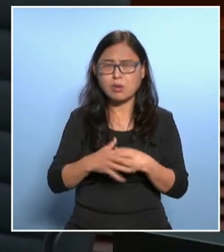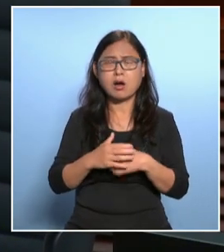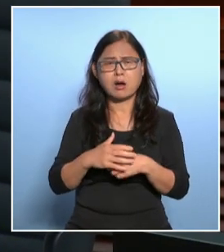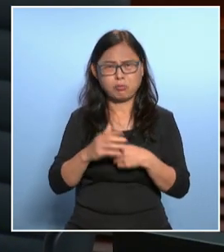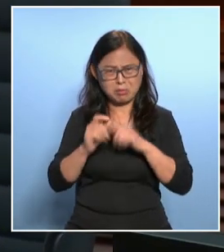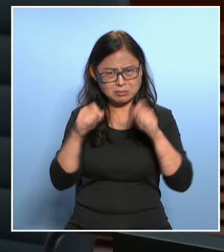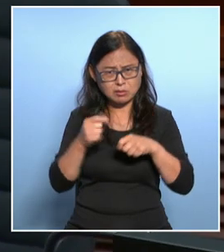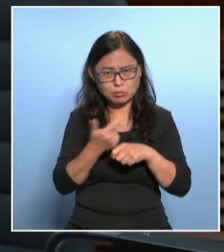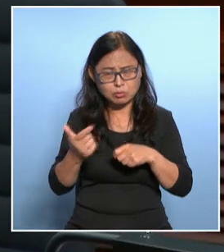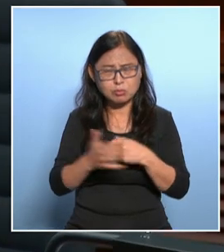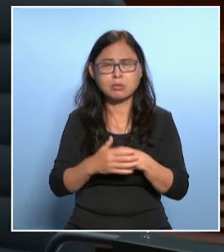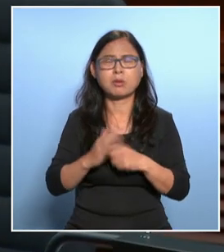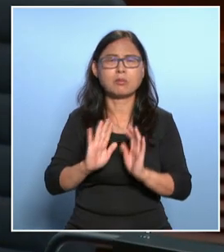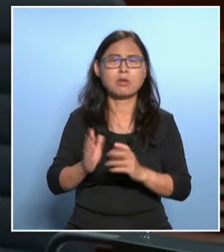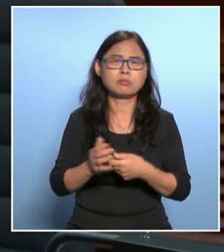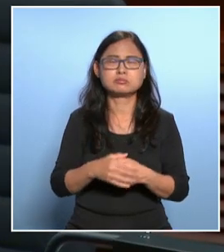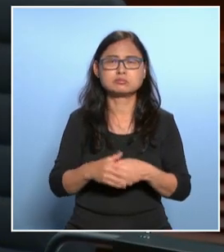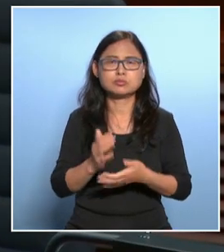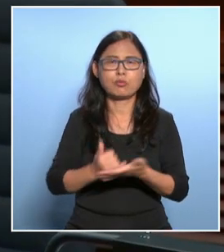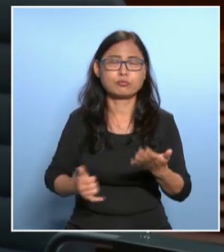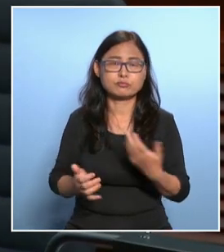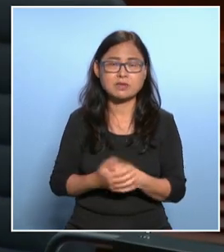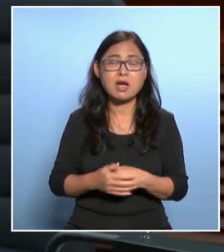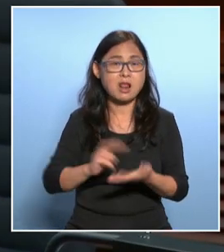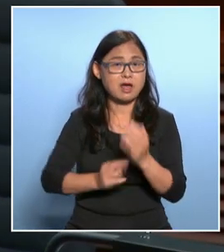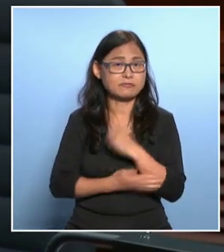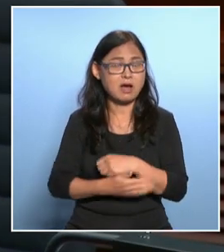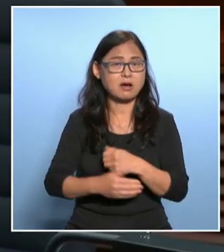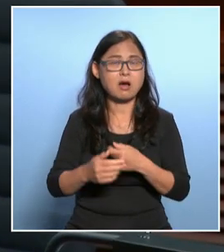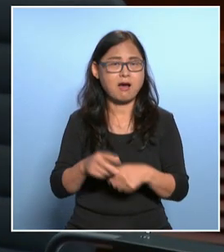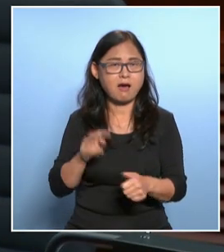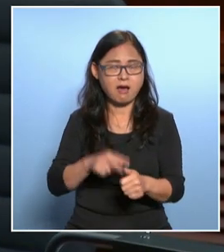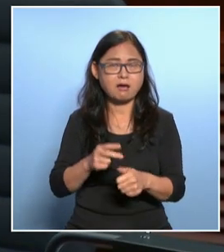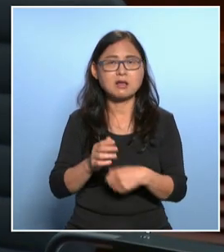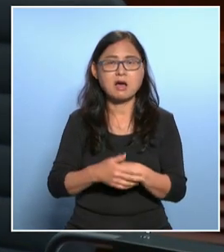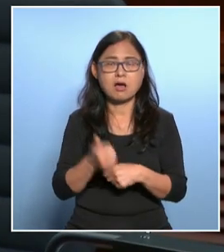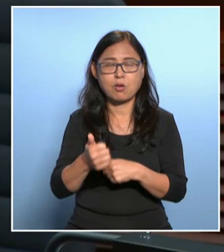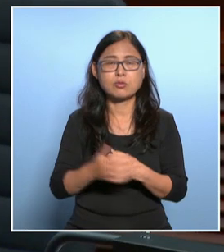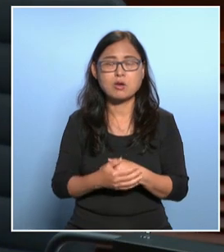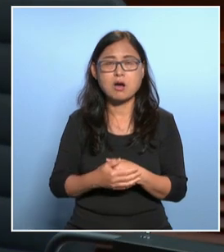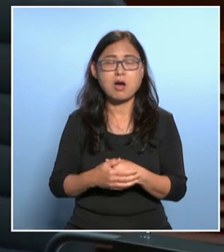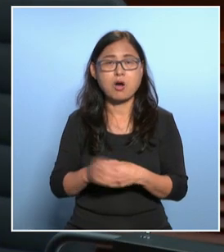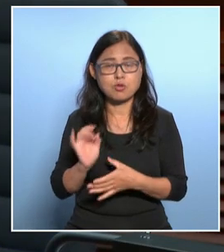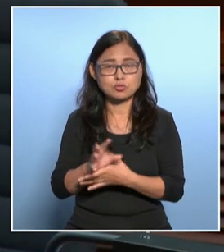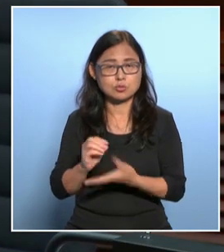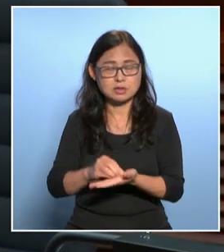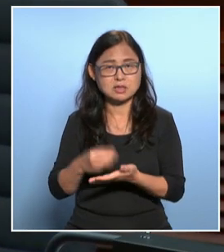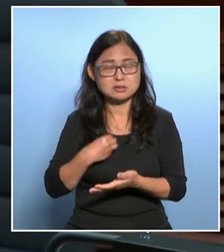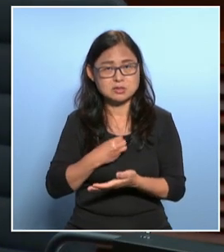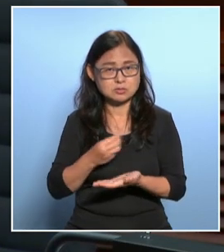doing it. Now, you are going down the legislative path, and this is all for the good. With